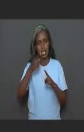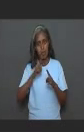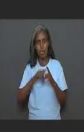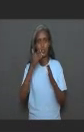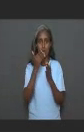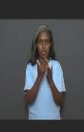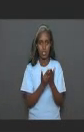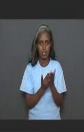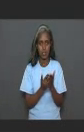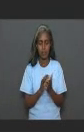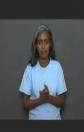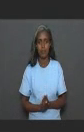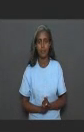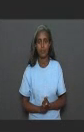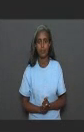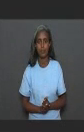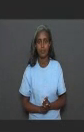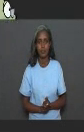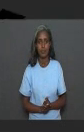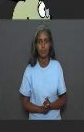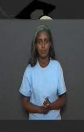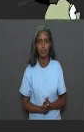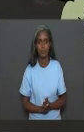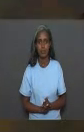Let's get back to our lesson.